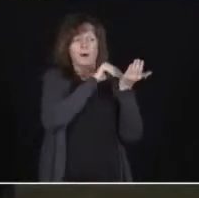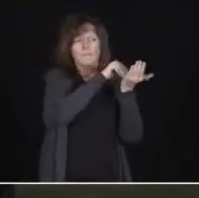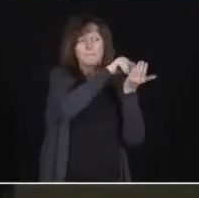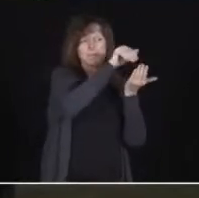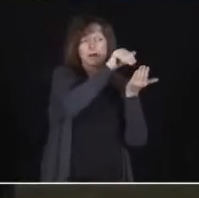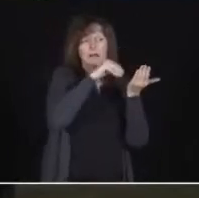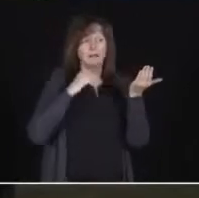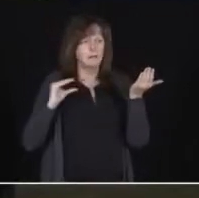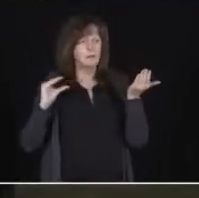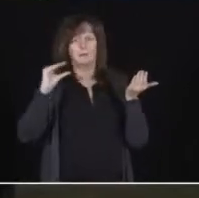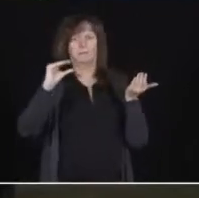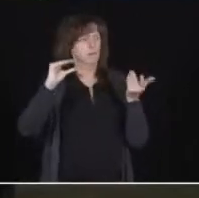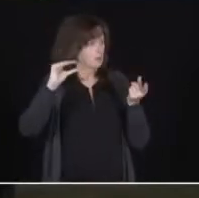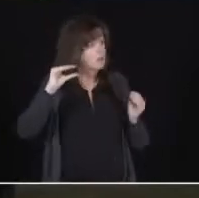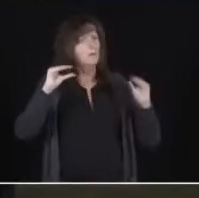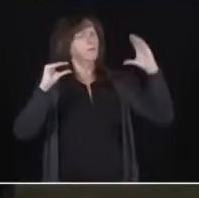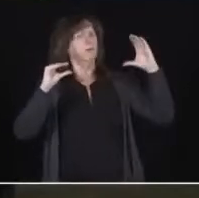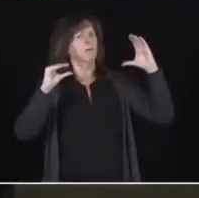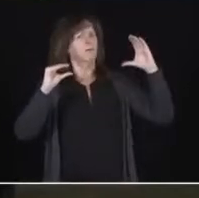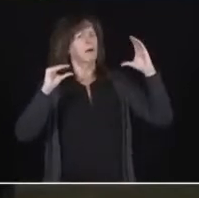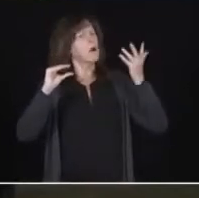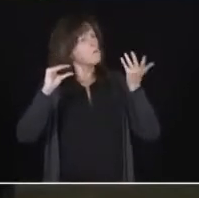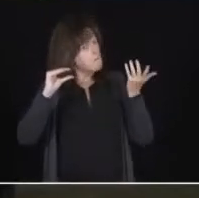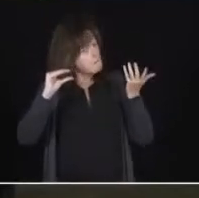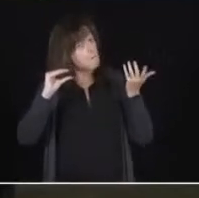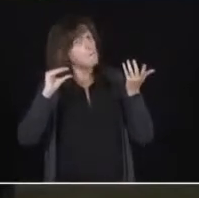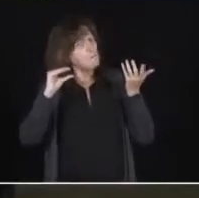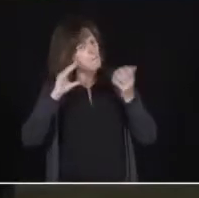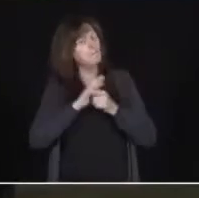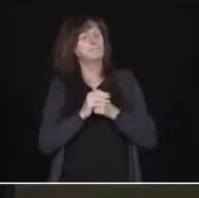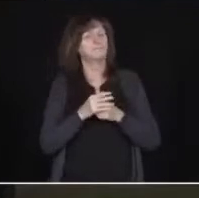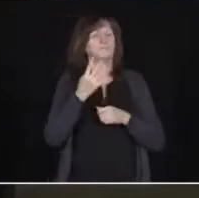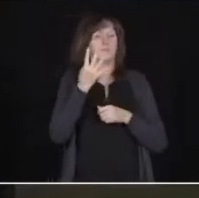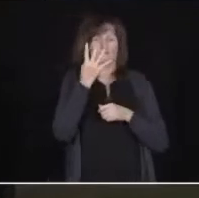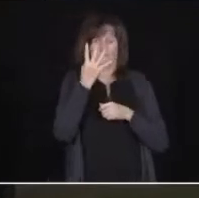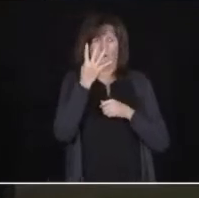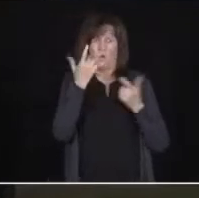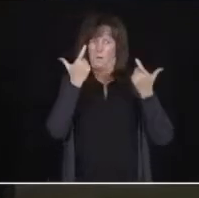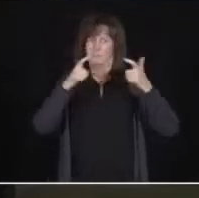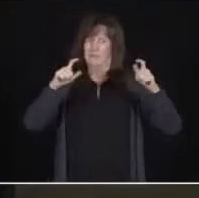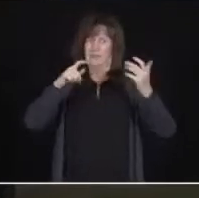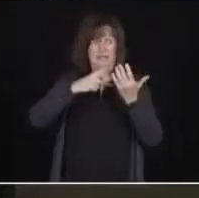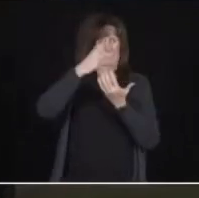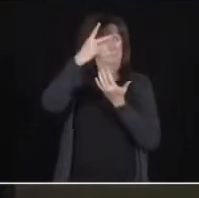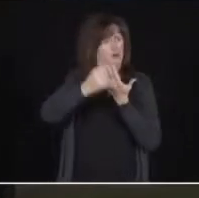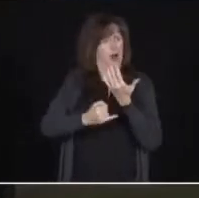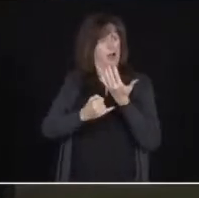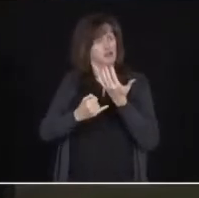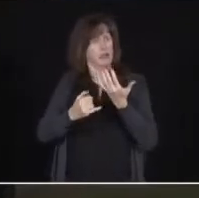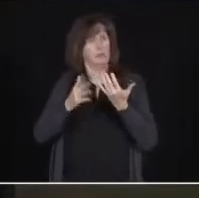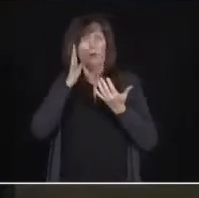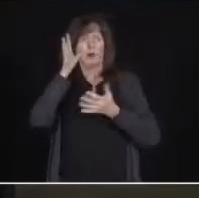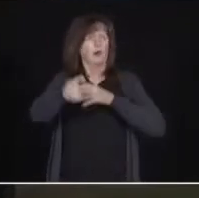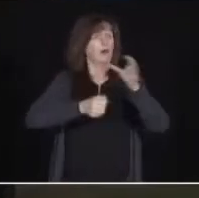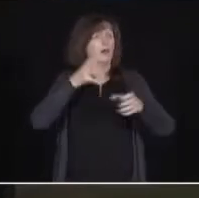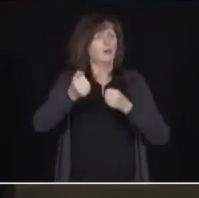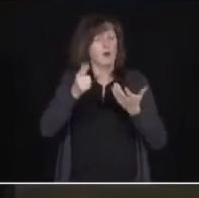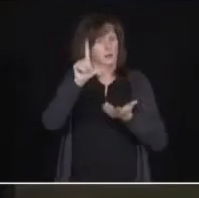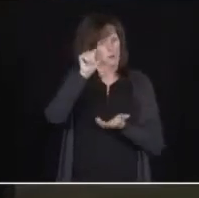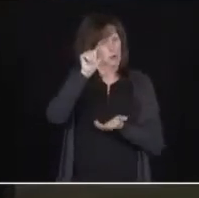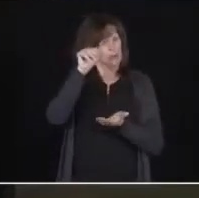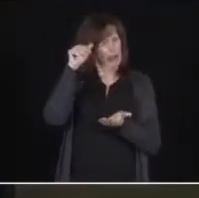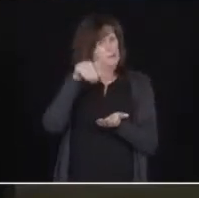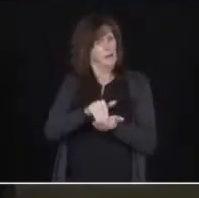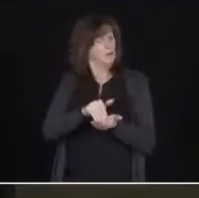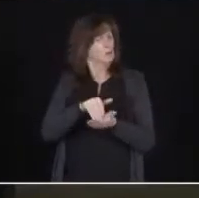in the GTA are expected to support up to 20,000 jobs during their construction. It's time to expand